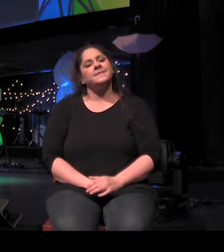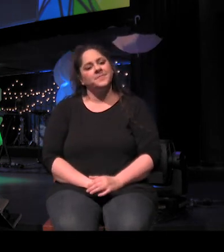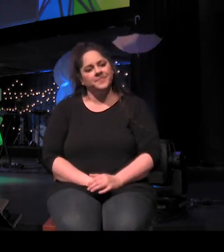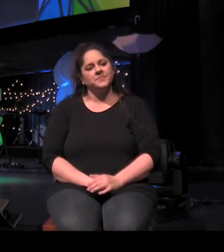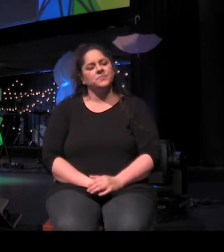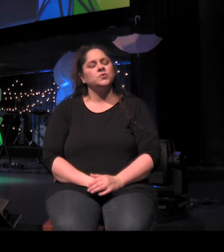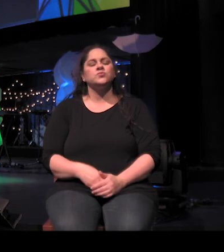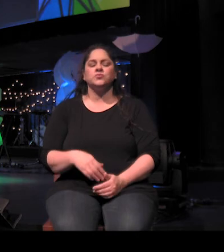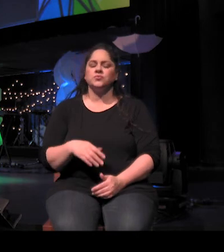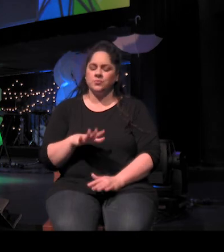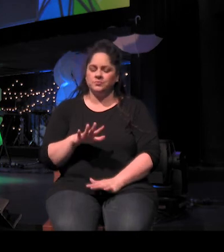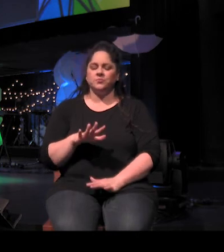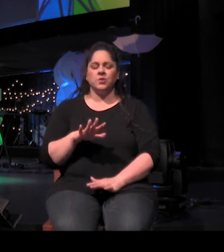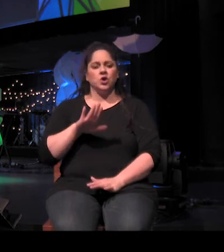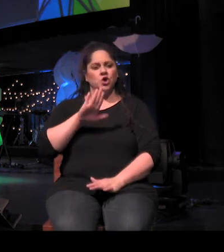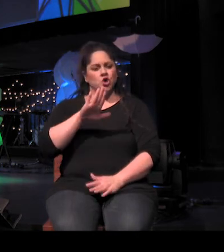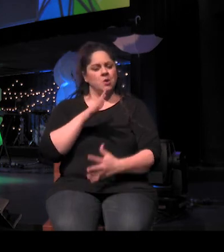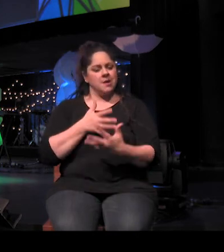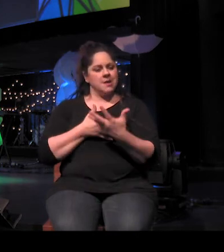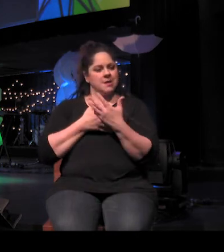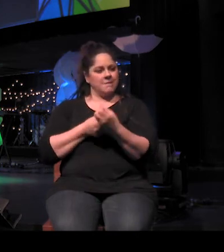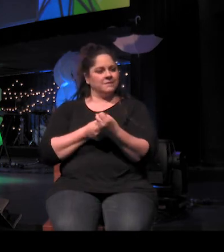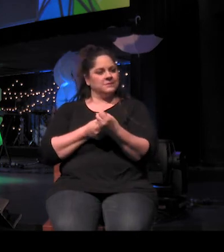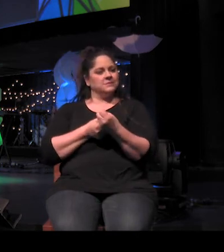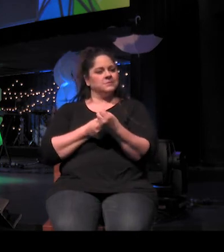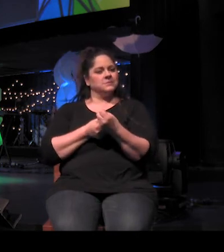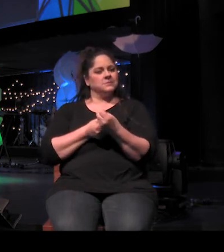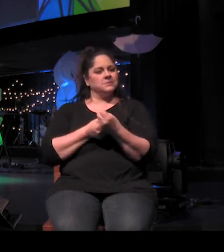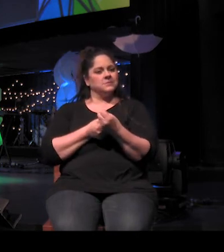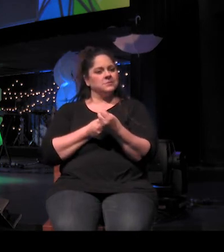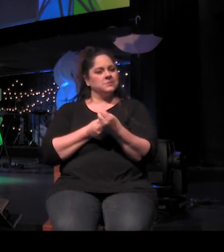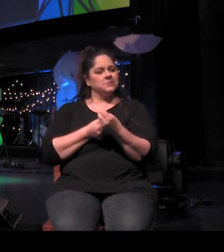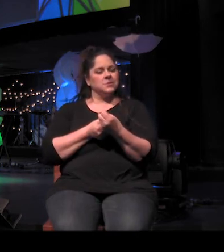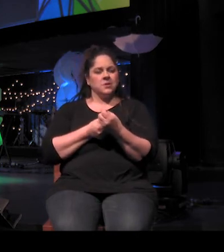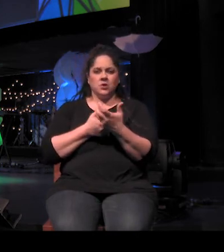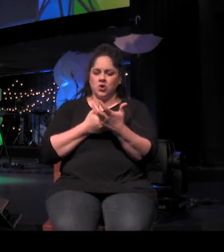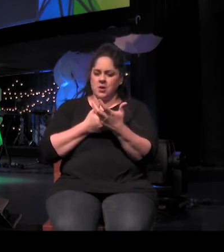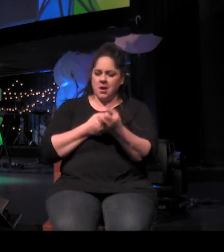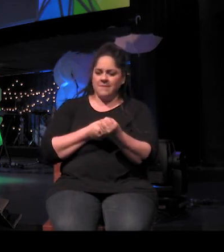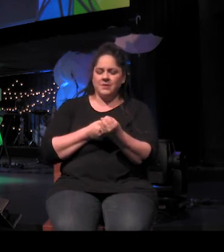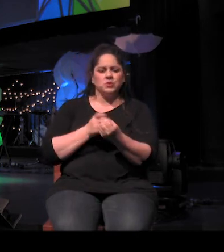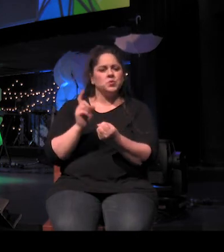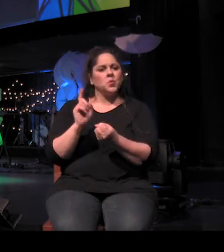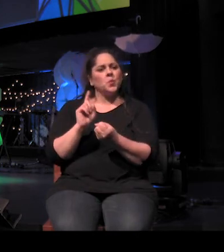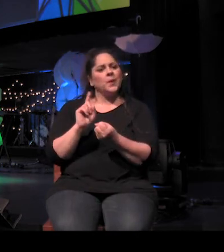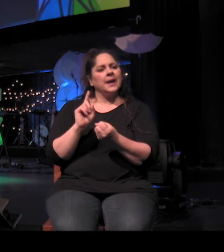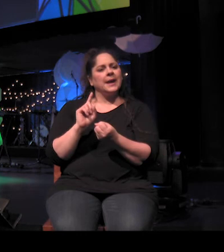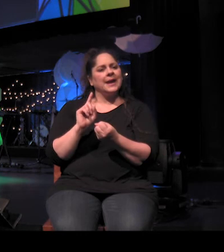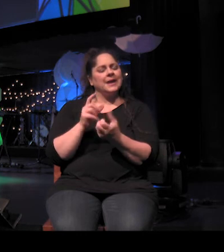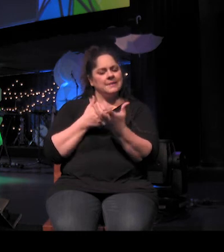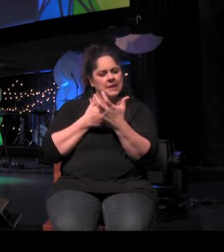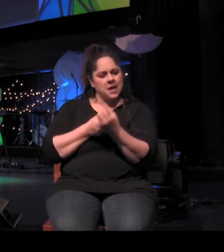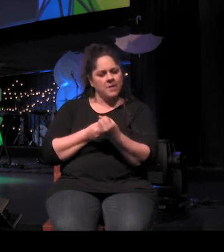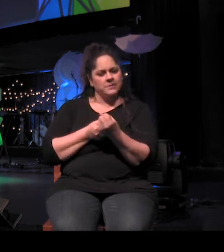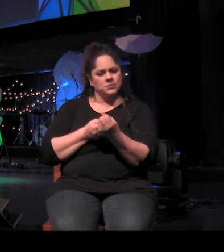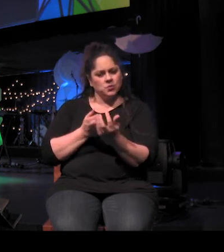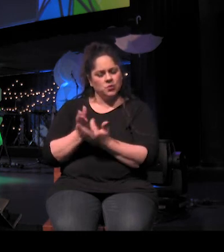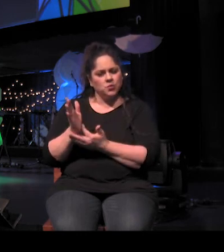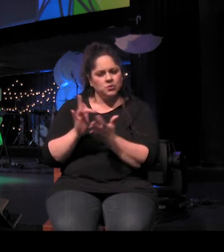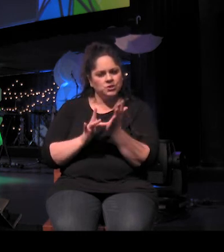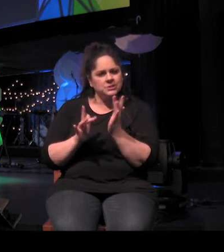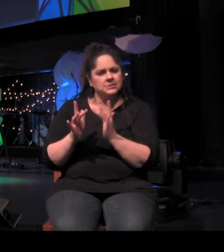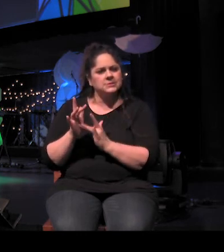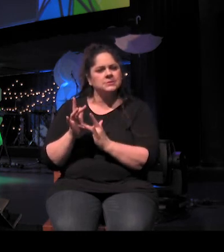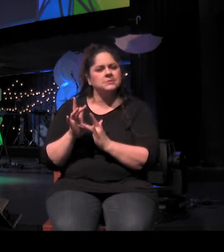Stand confidently. Where's your confidence? Where is your confidence in him?